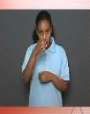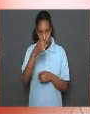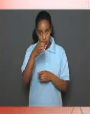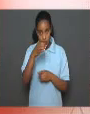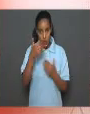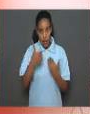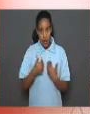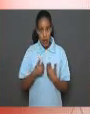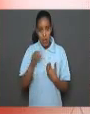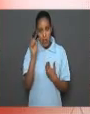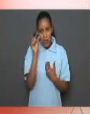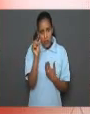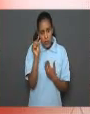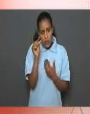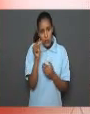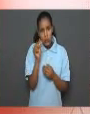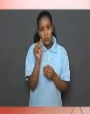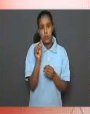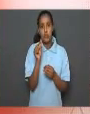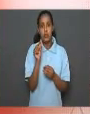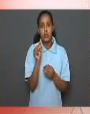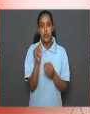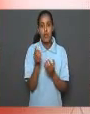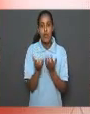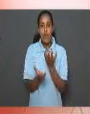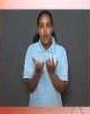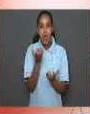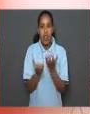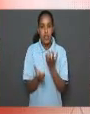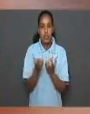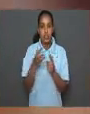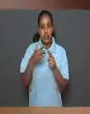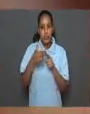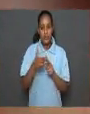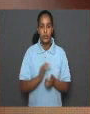along with a few pieces of boiling chips.